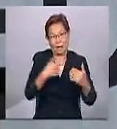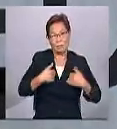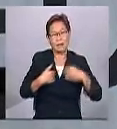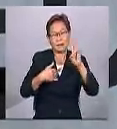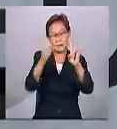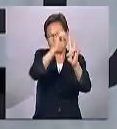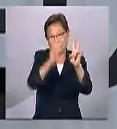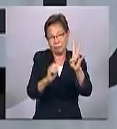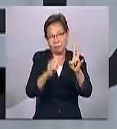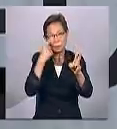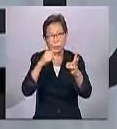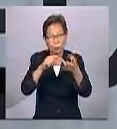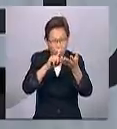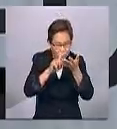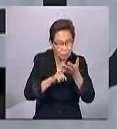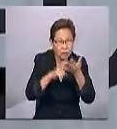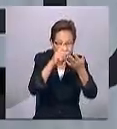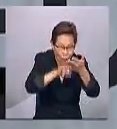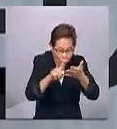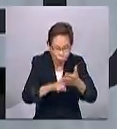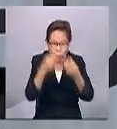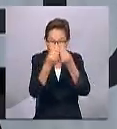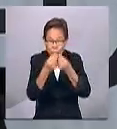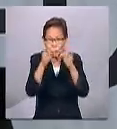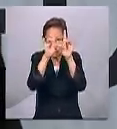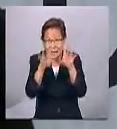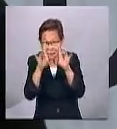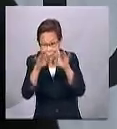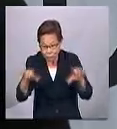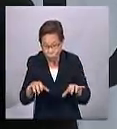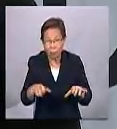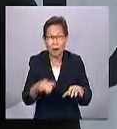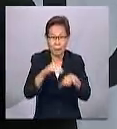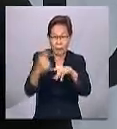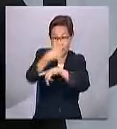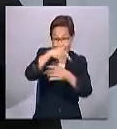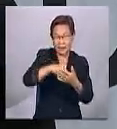census, whereby total tests that's been done to date is